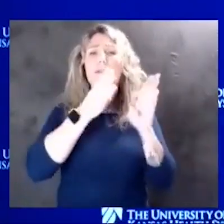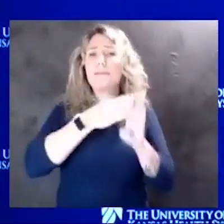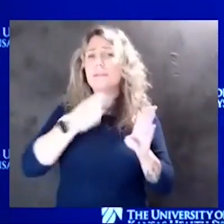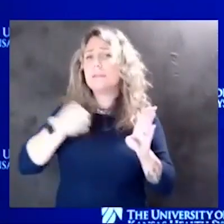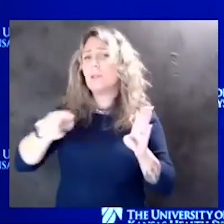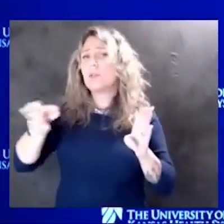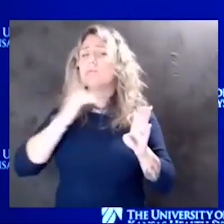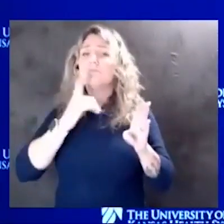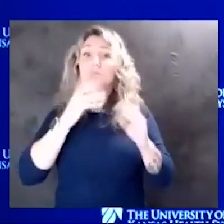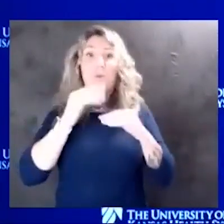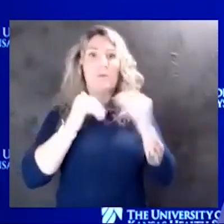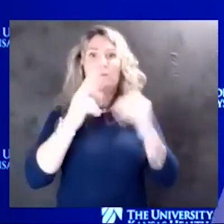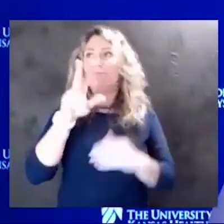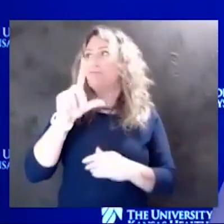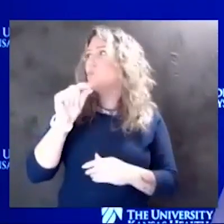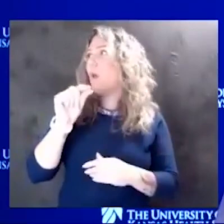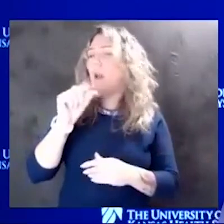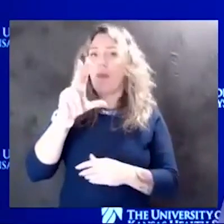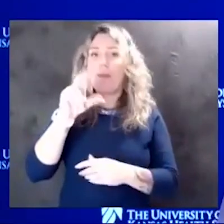ago.